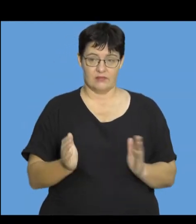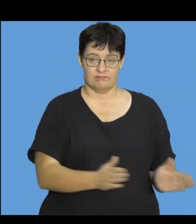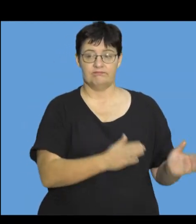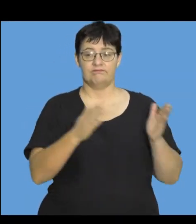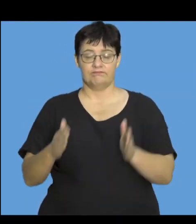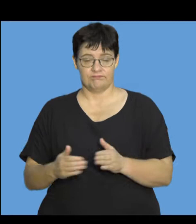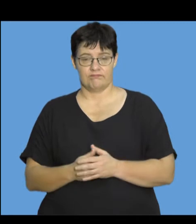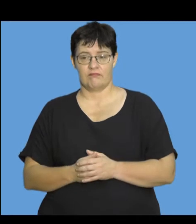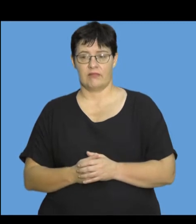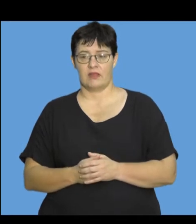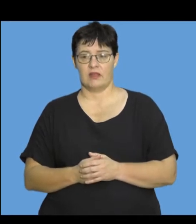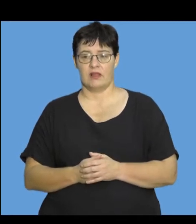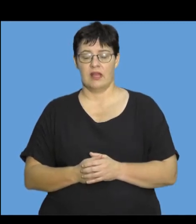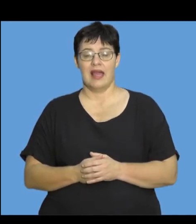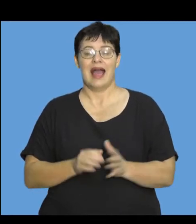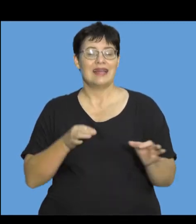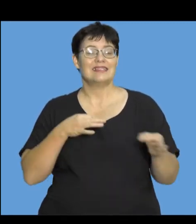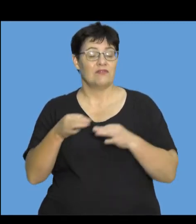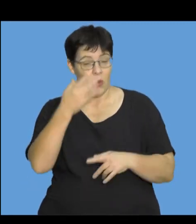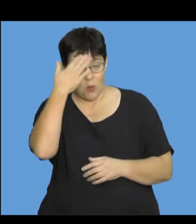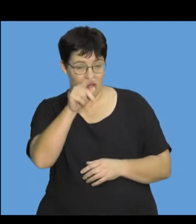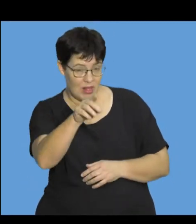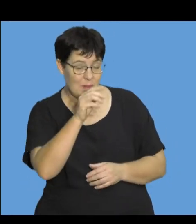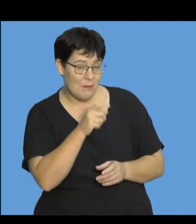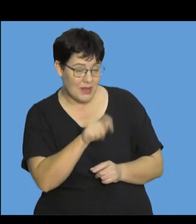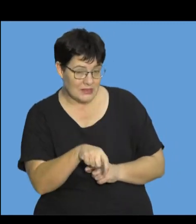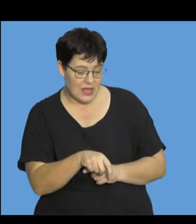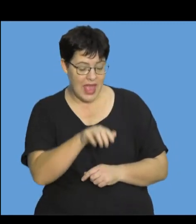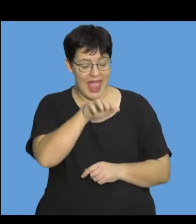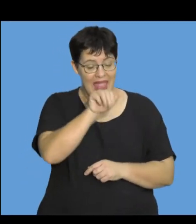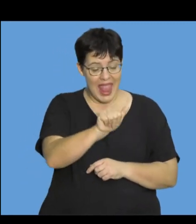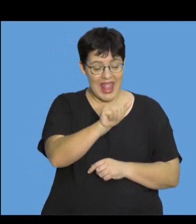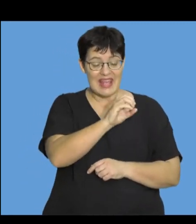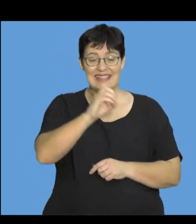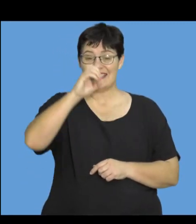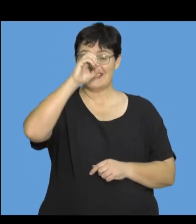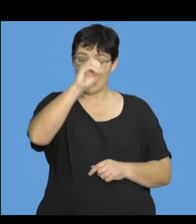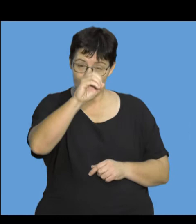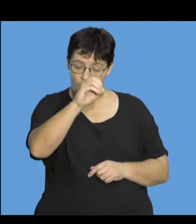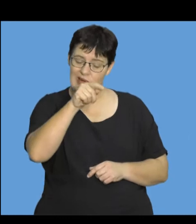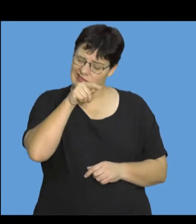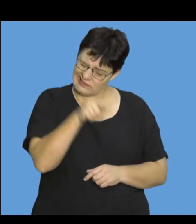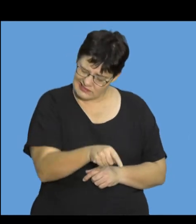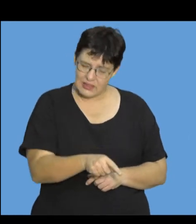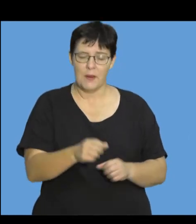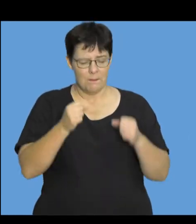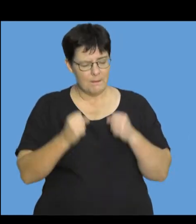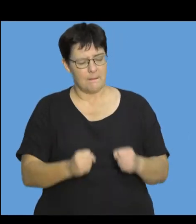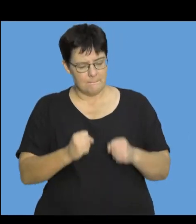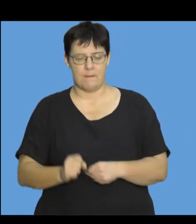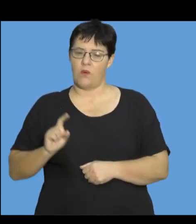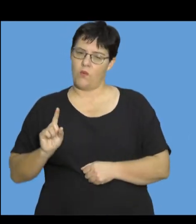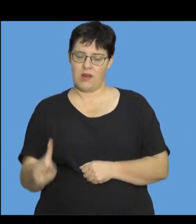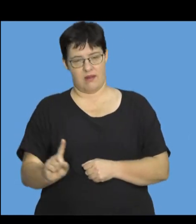definitions of exponents, the main definition that you need to know is if I have any number raised to the exponent of